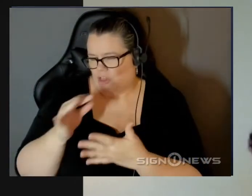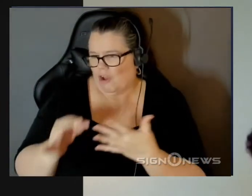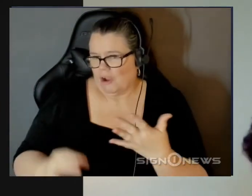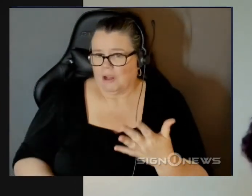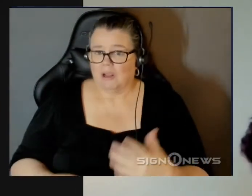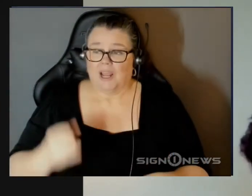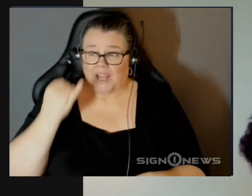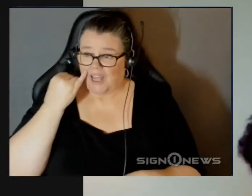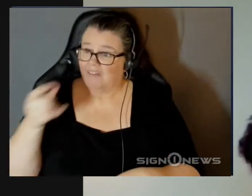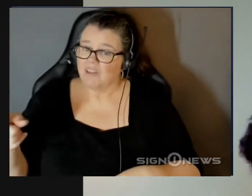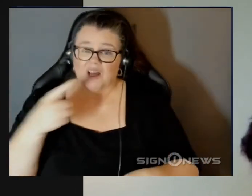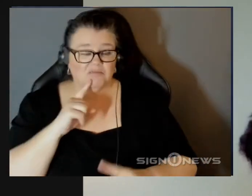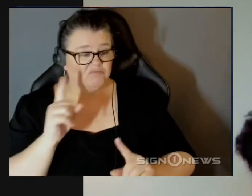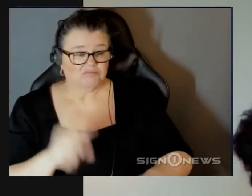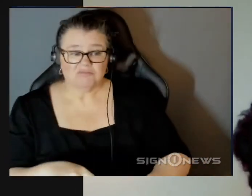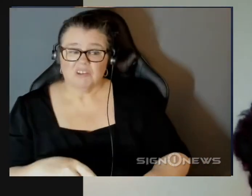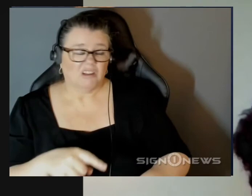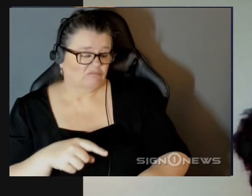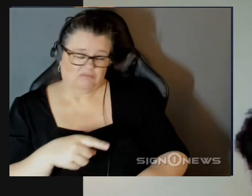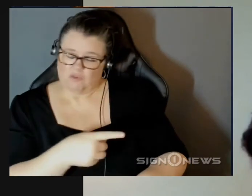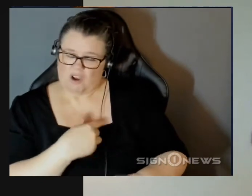source.